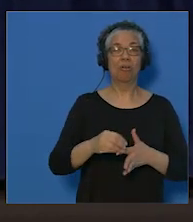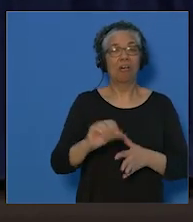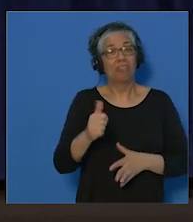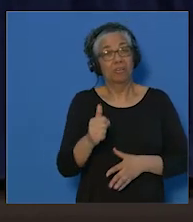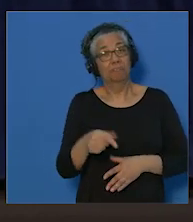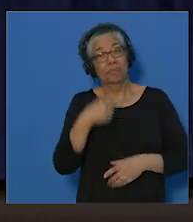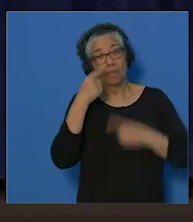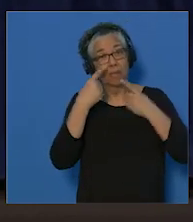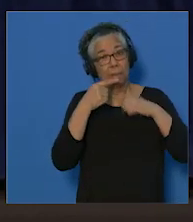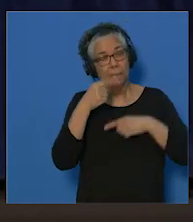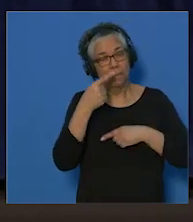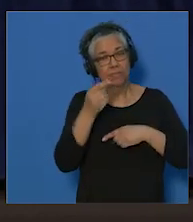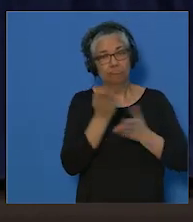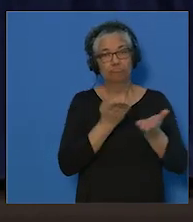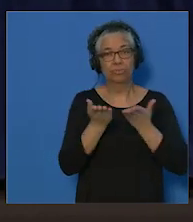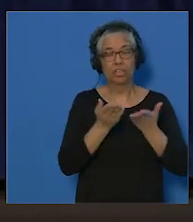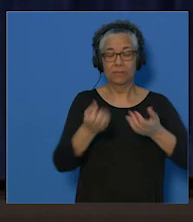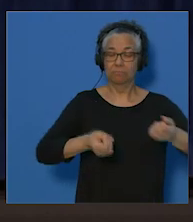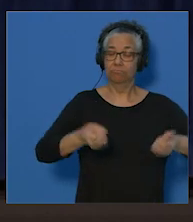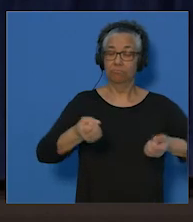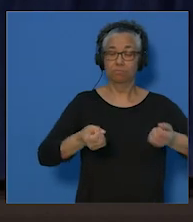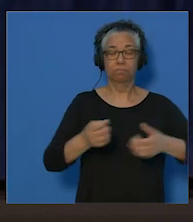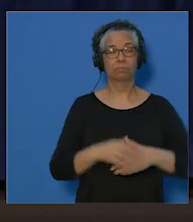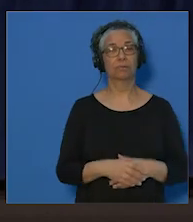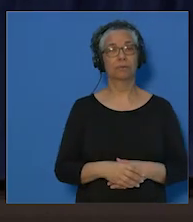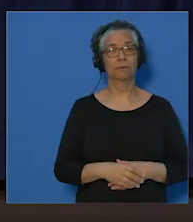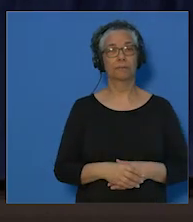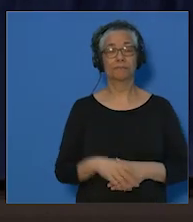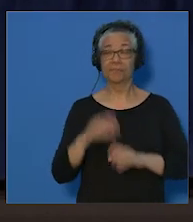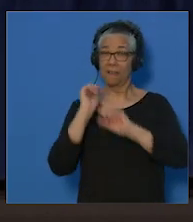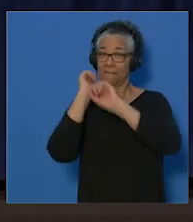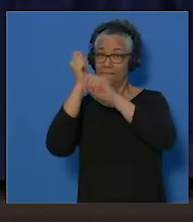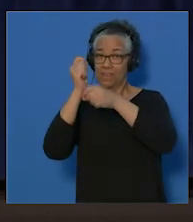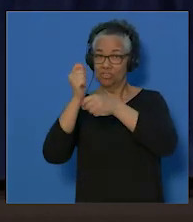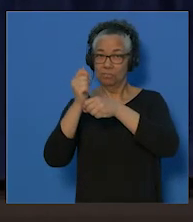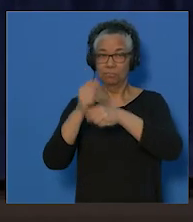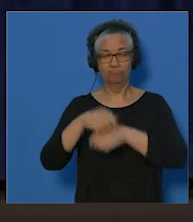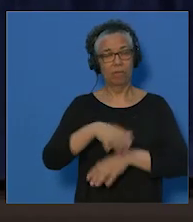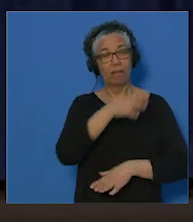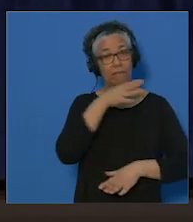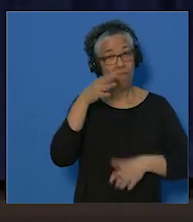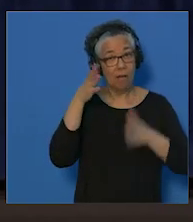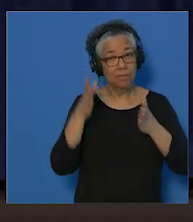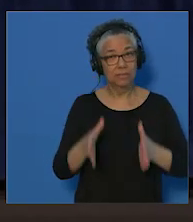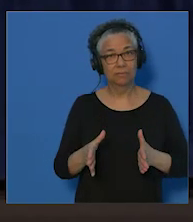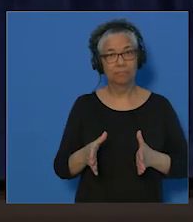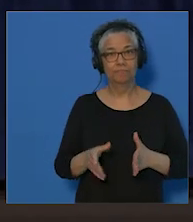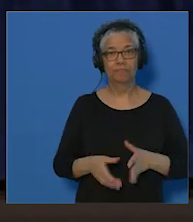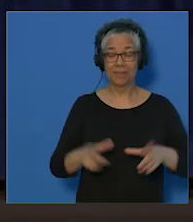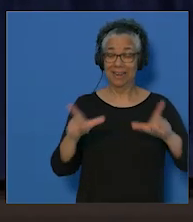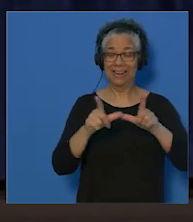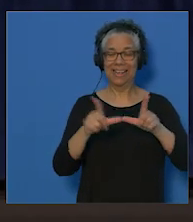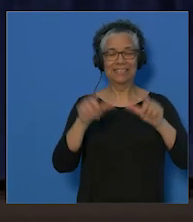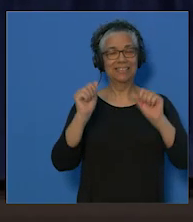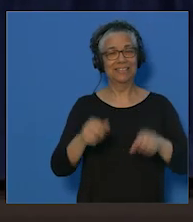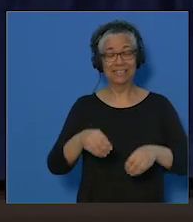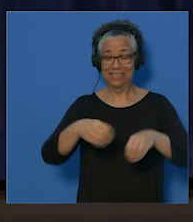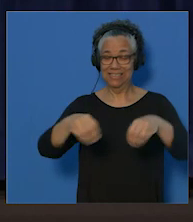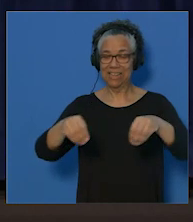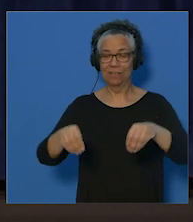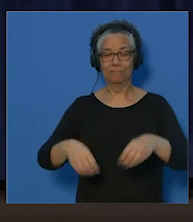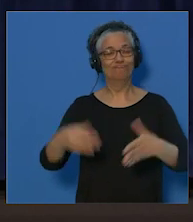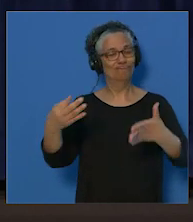service vehicles. When it comes to fishermen and farmers, licensed fishermen may sell fresh local fish,